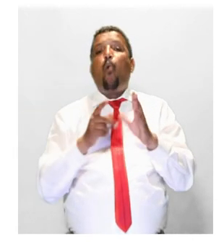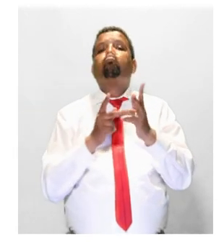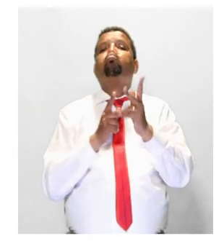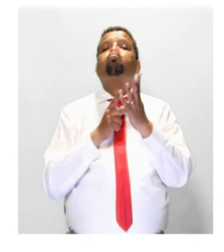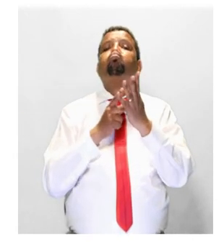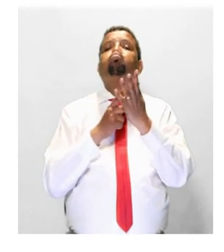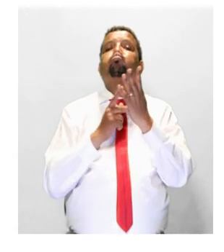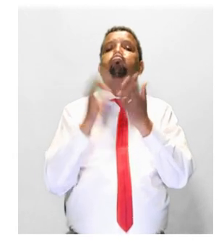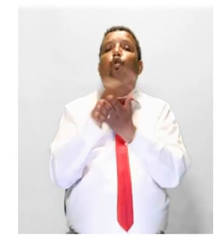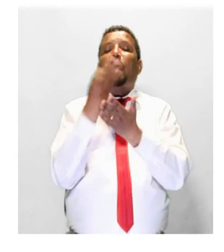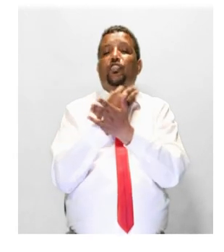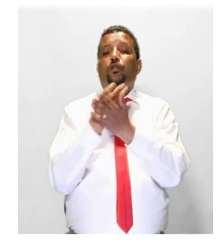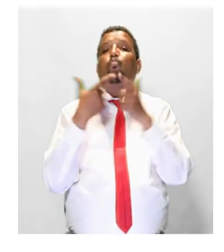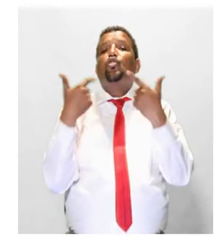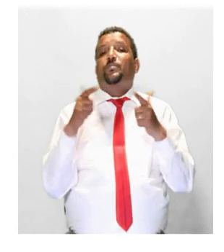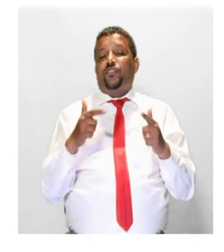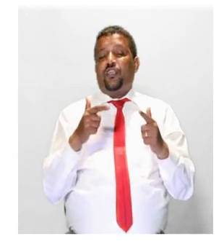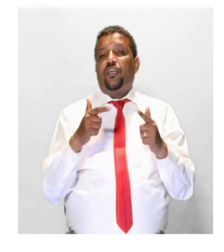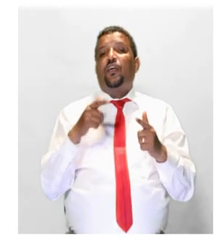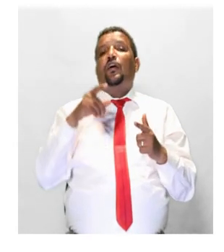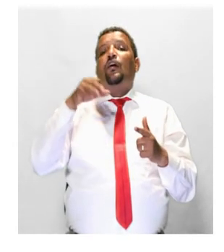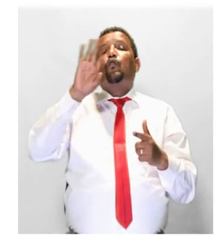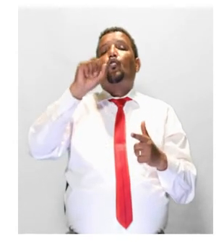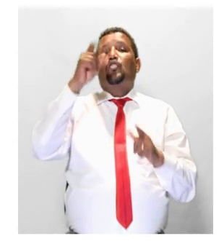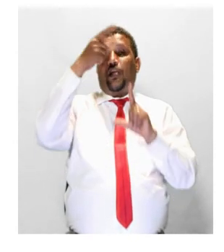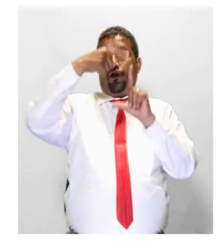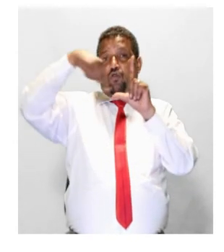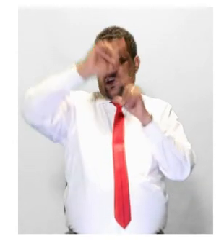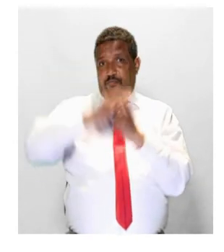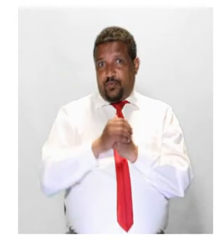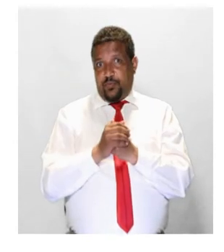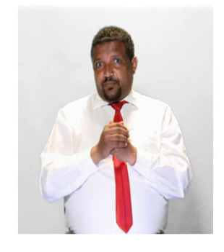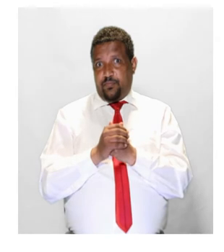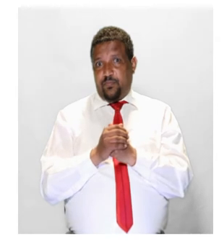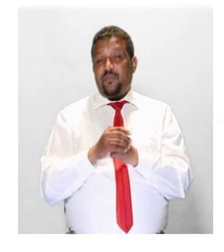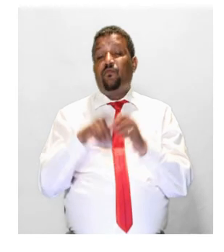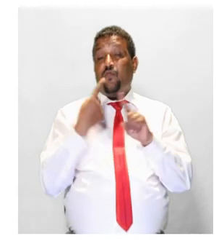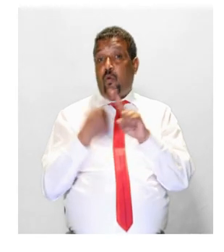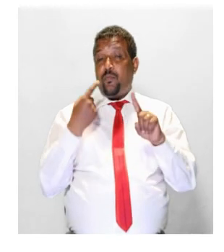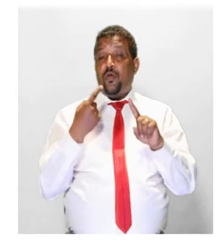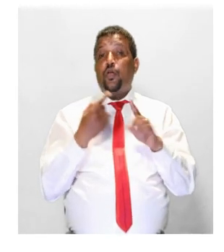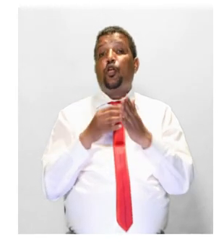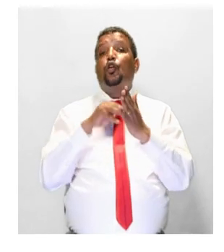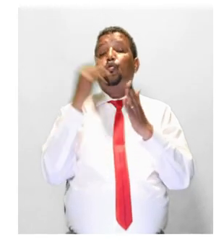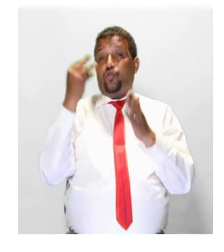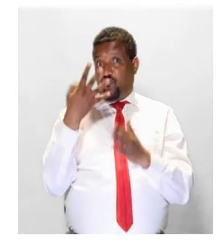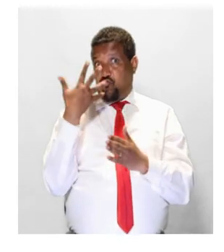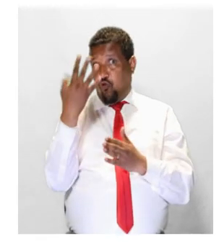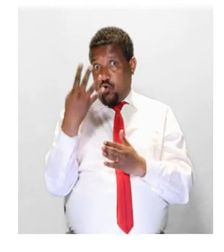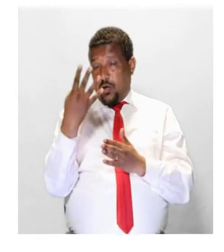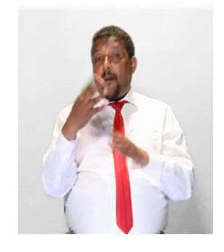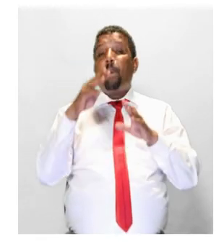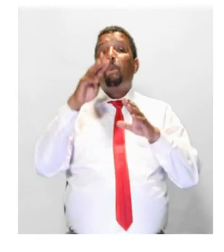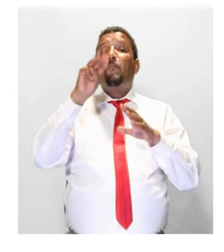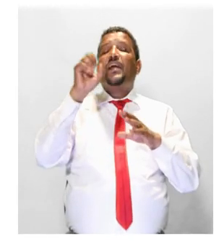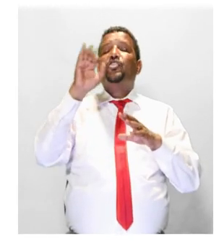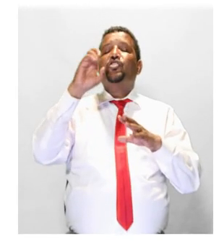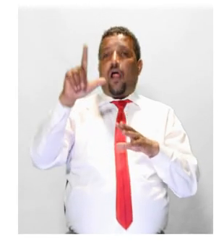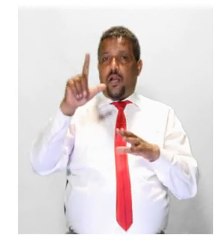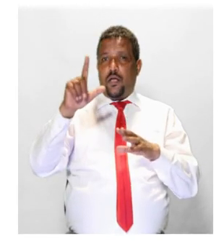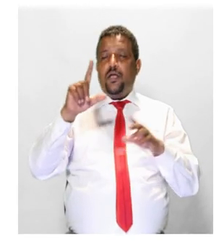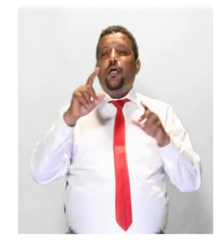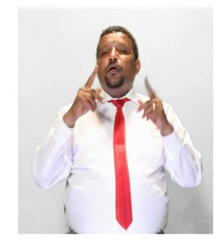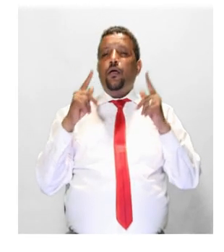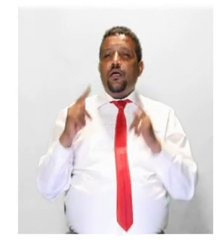possibility frontier or curve, and from unit four, marginal rate of technical